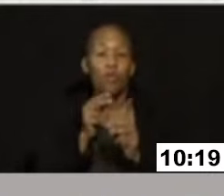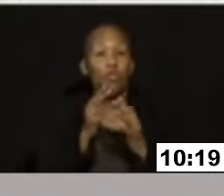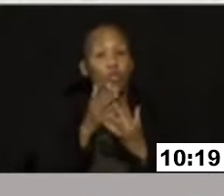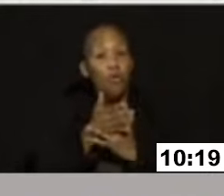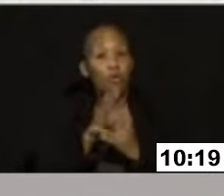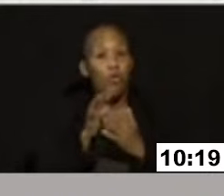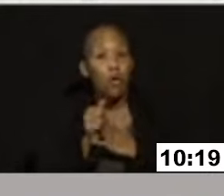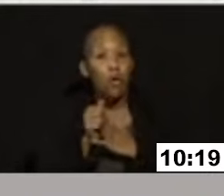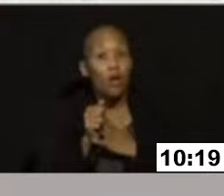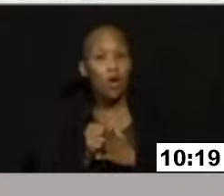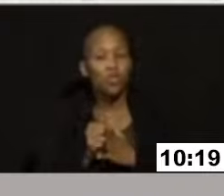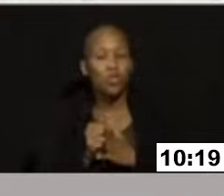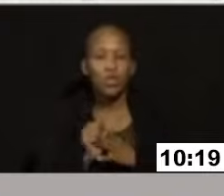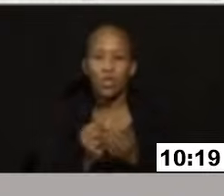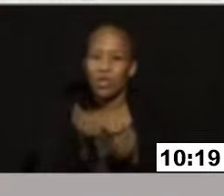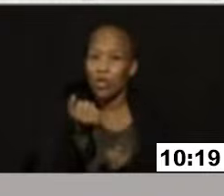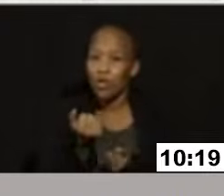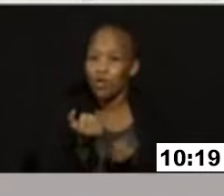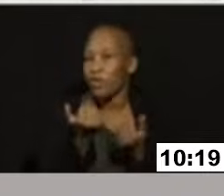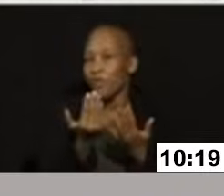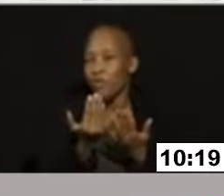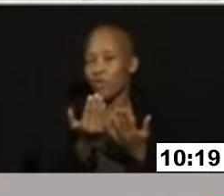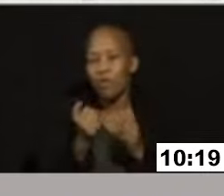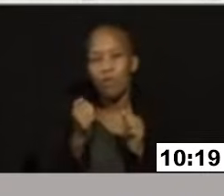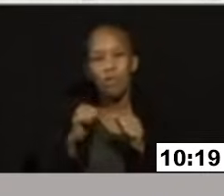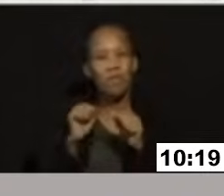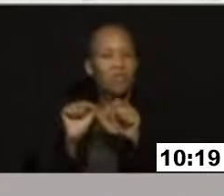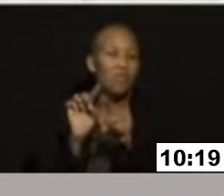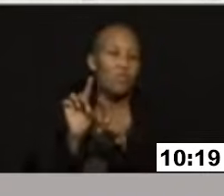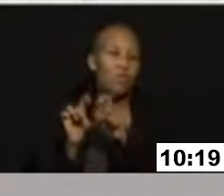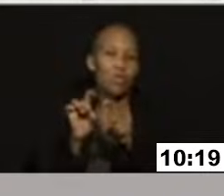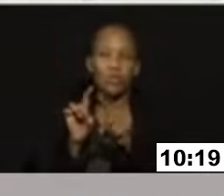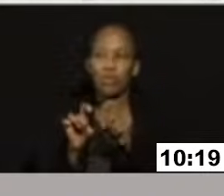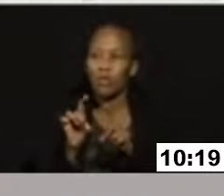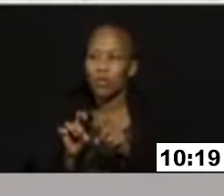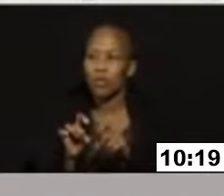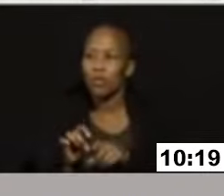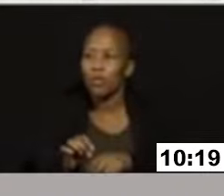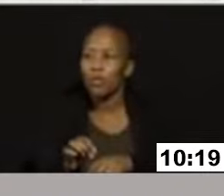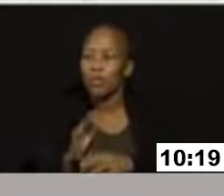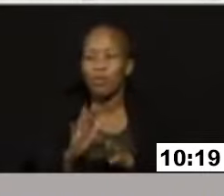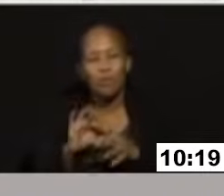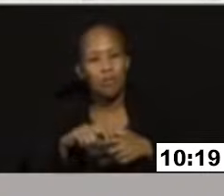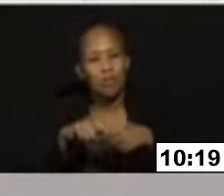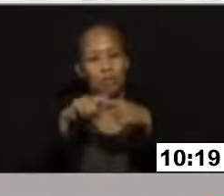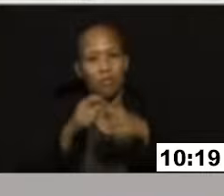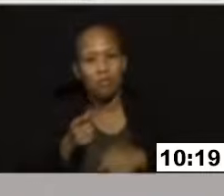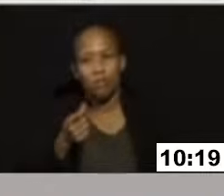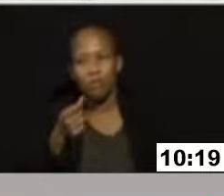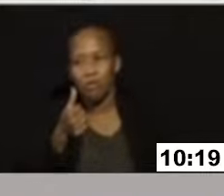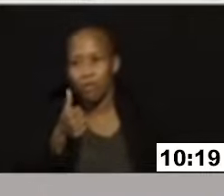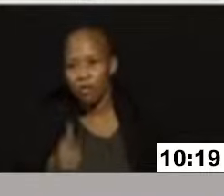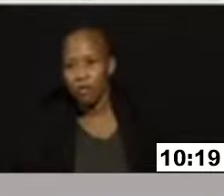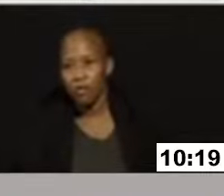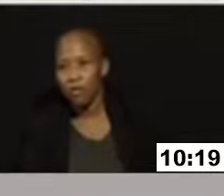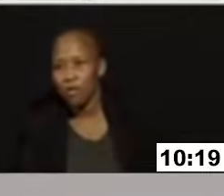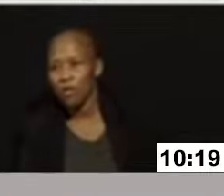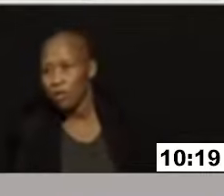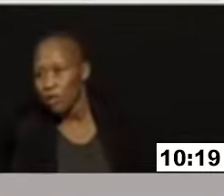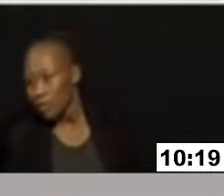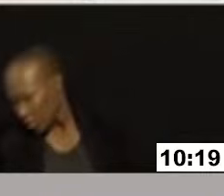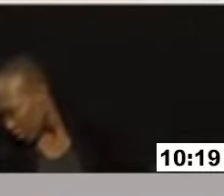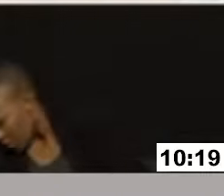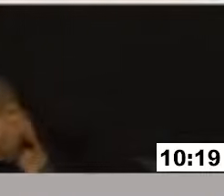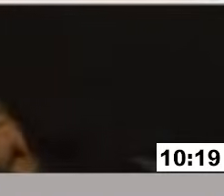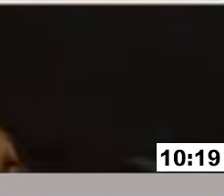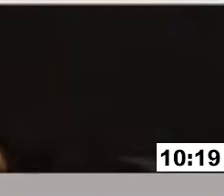and not permit cross-examination. If you can bear with me for a moment to just consult with my